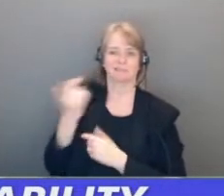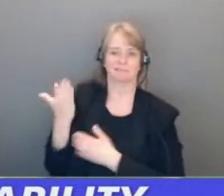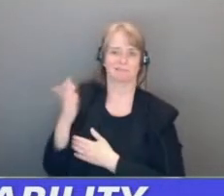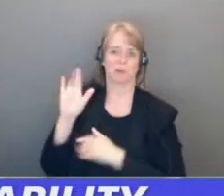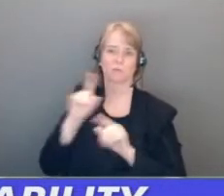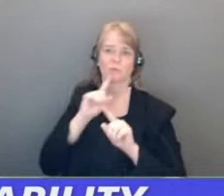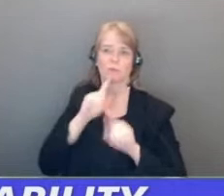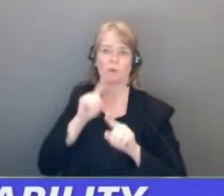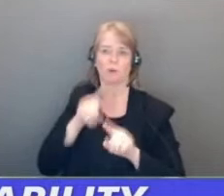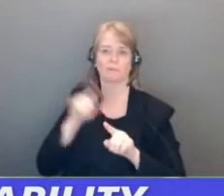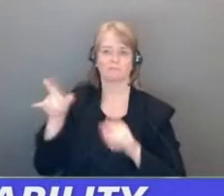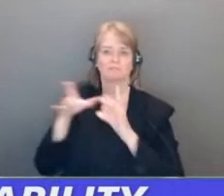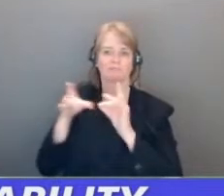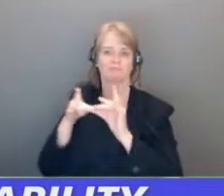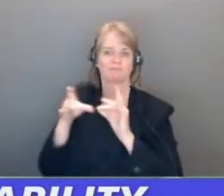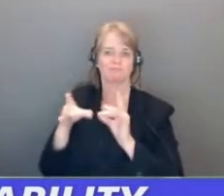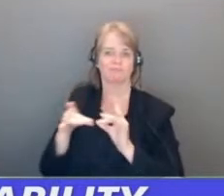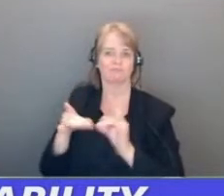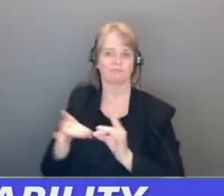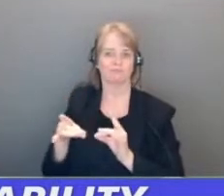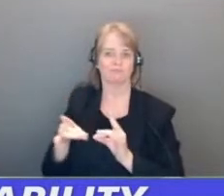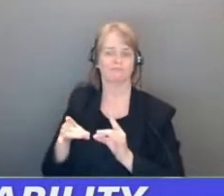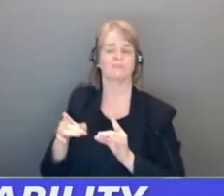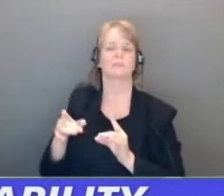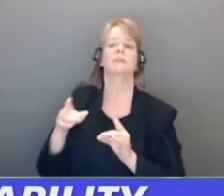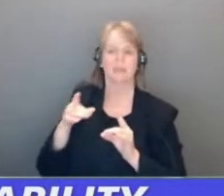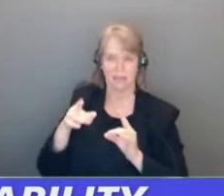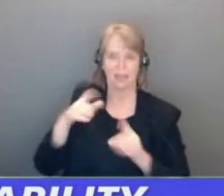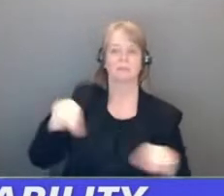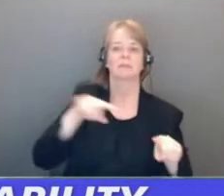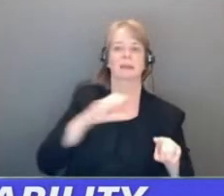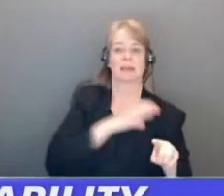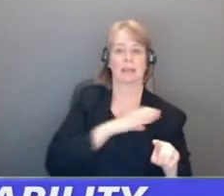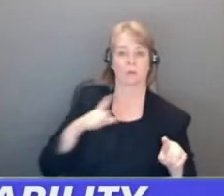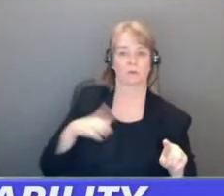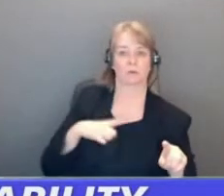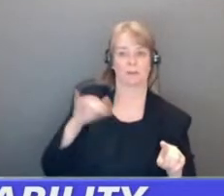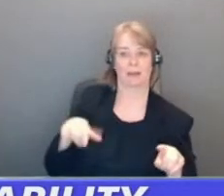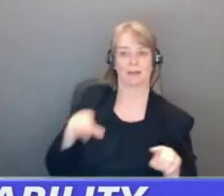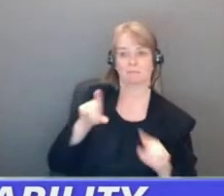and the city and the council, rather, had decided to